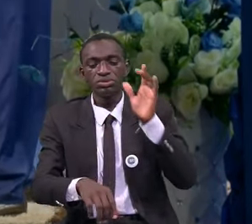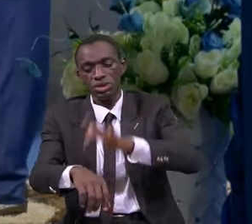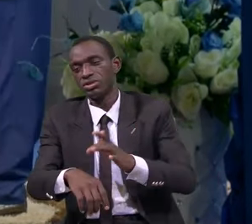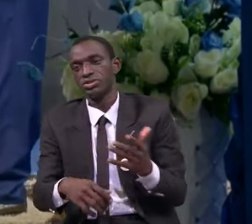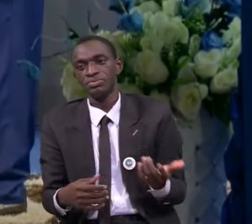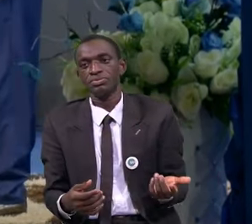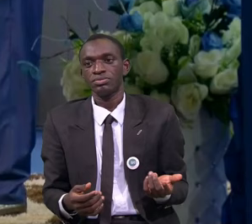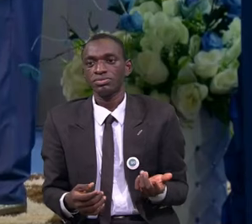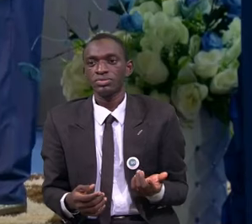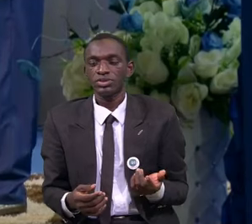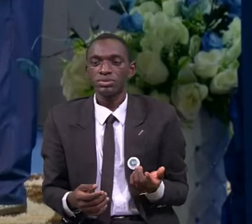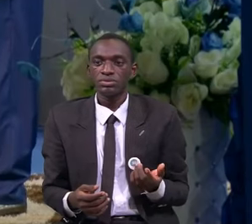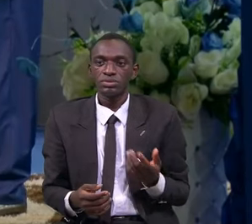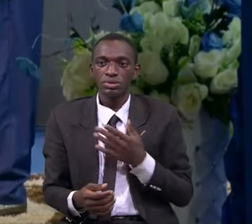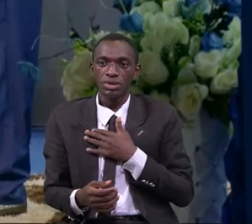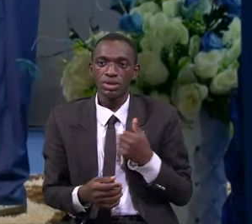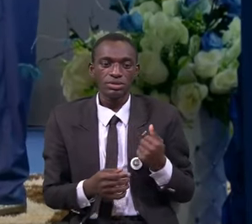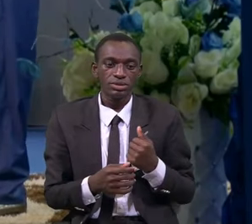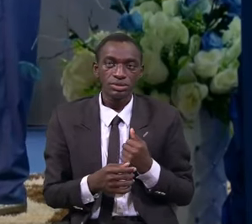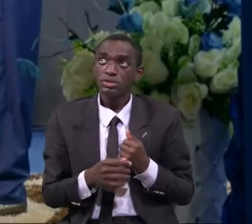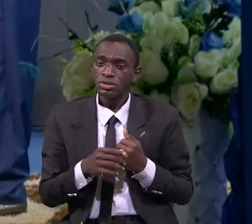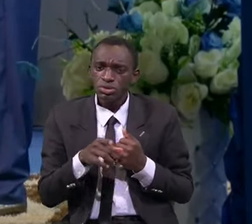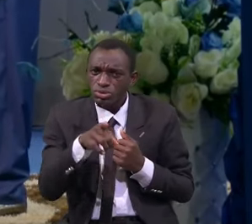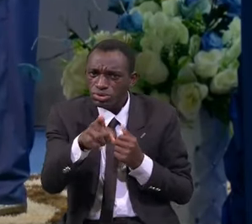You see, is that in the Bible?